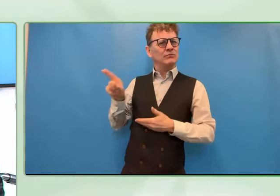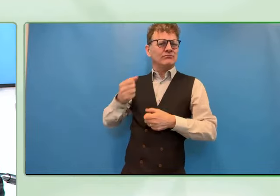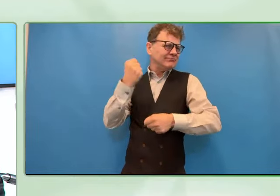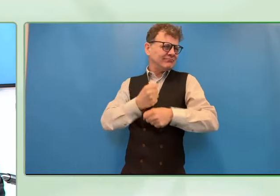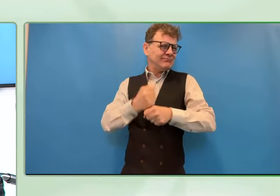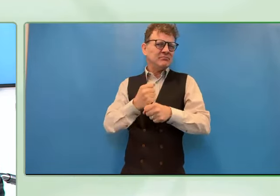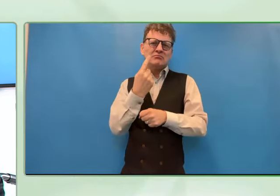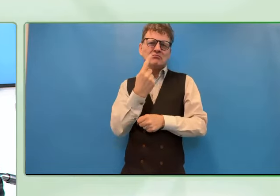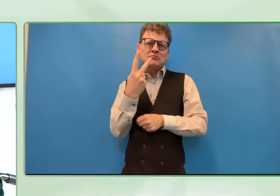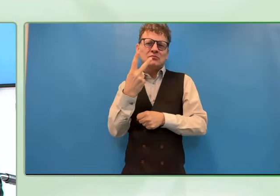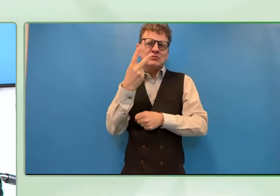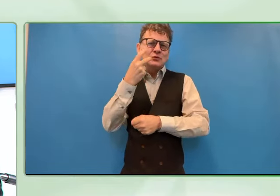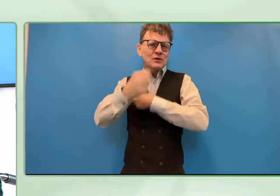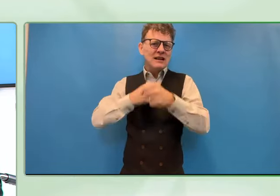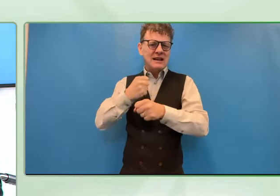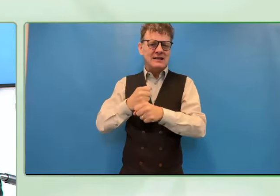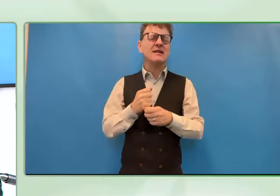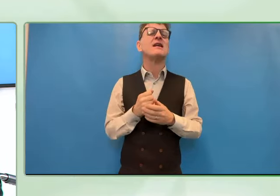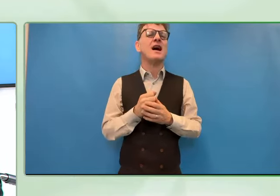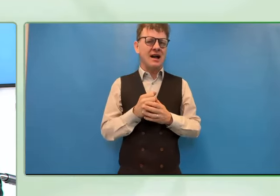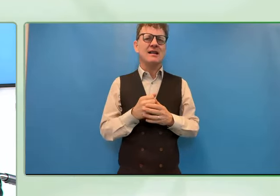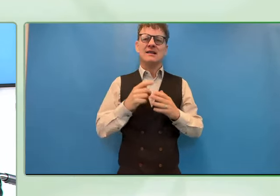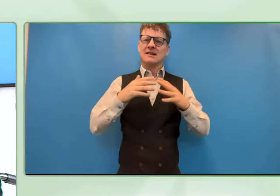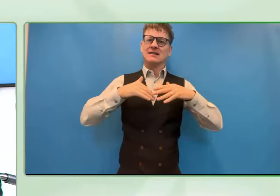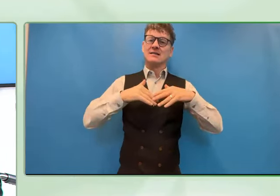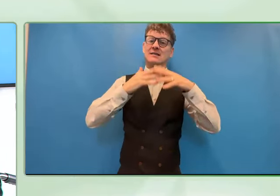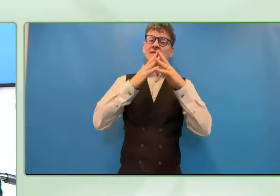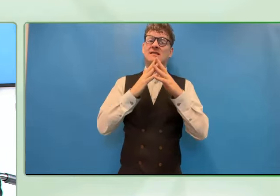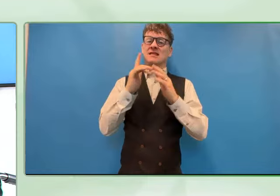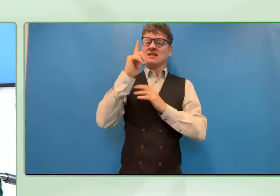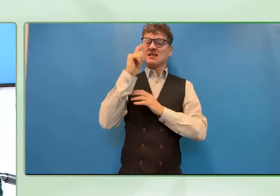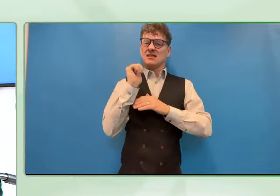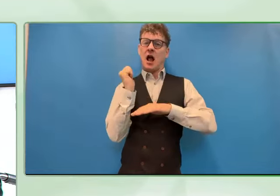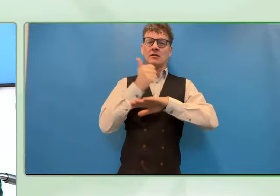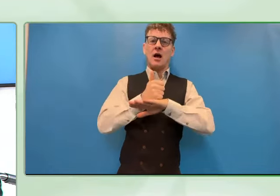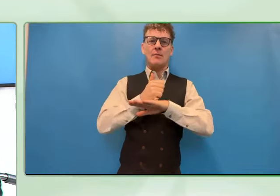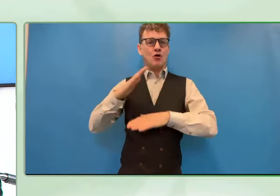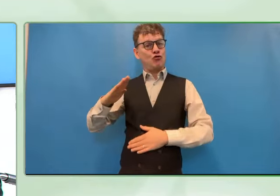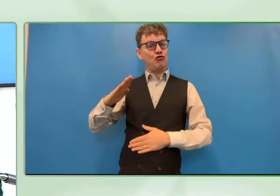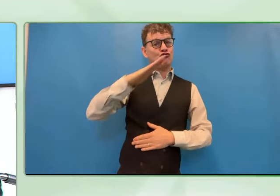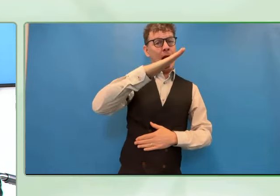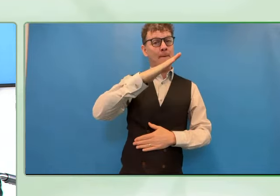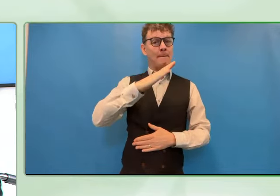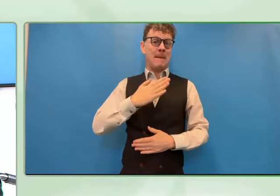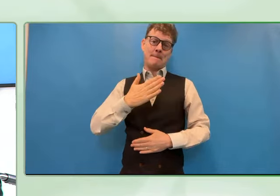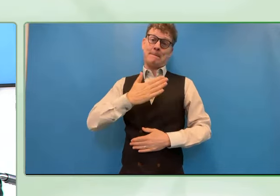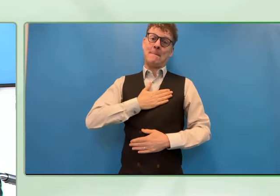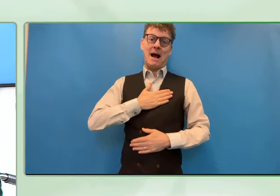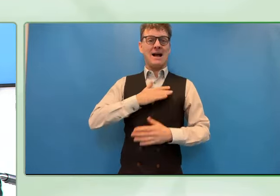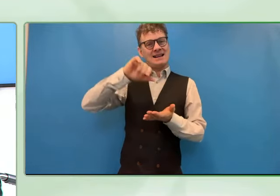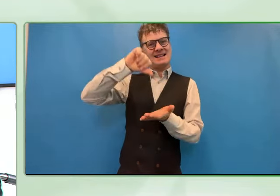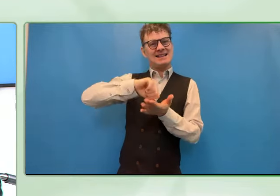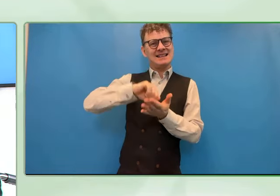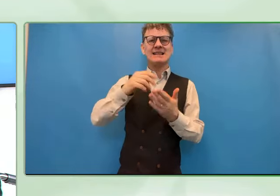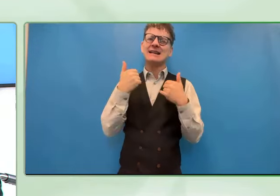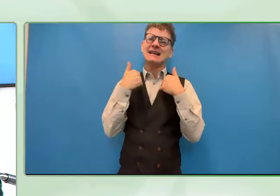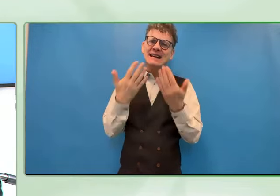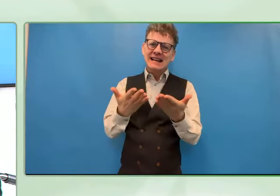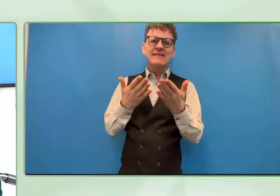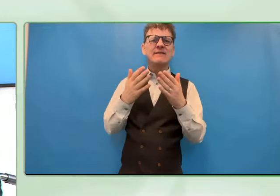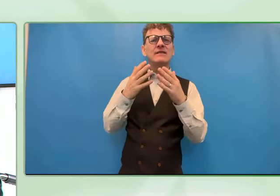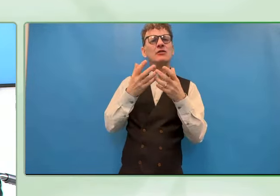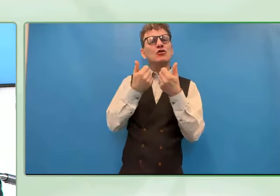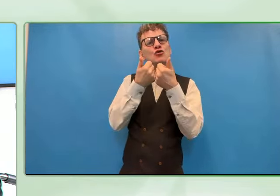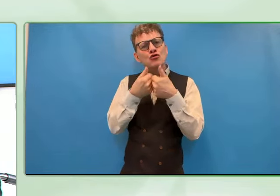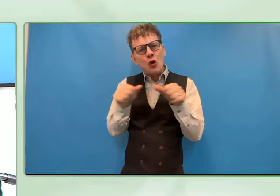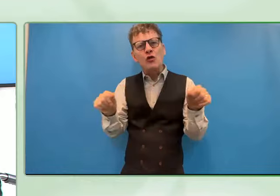I've been building this startup. It's called RampMyCity. We provide infrastructural solutions at places of public usage to make